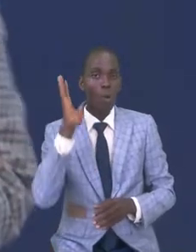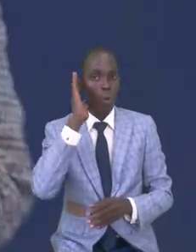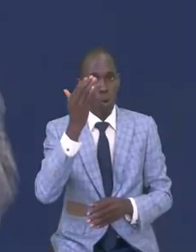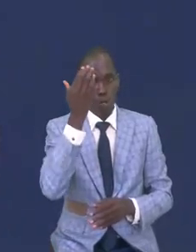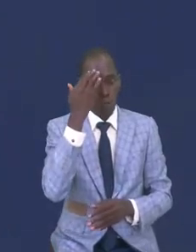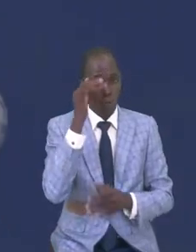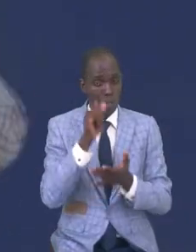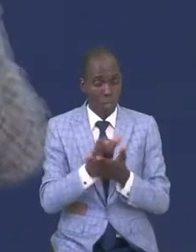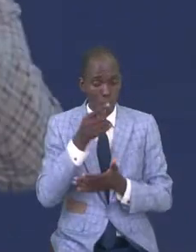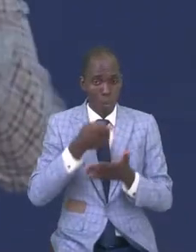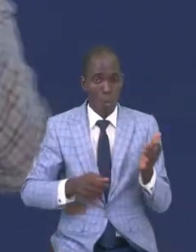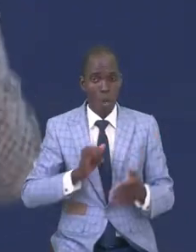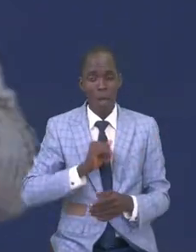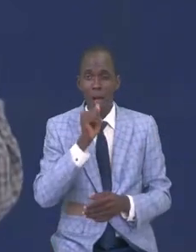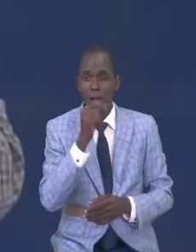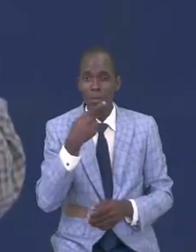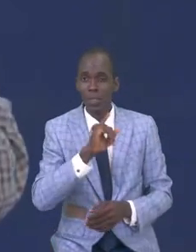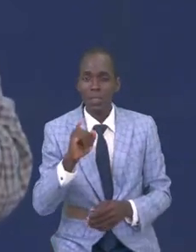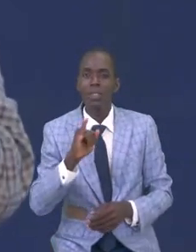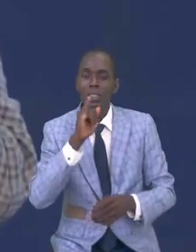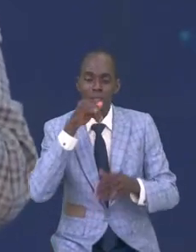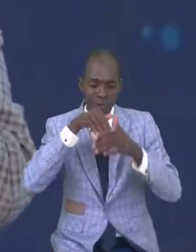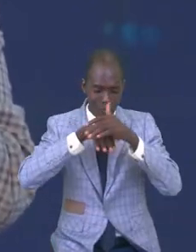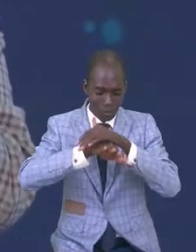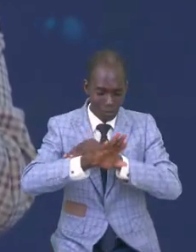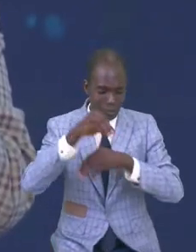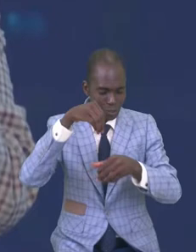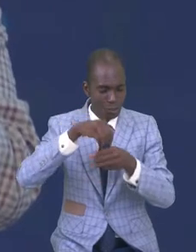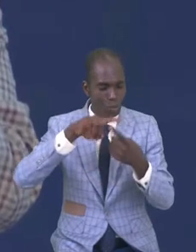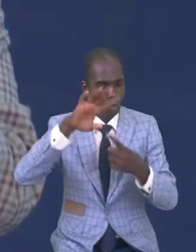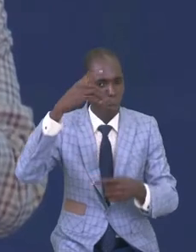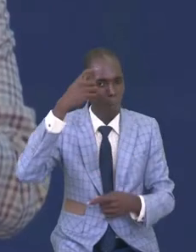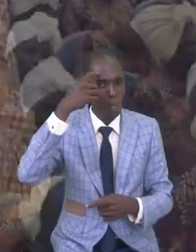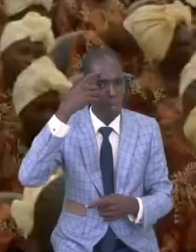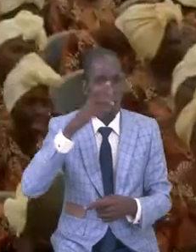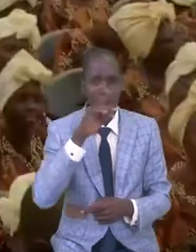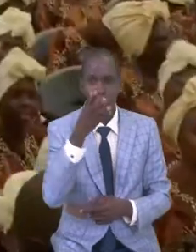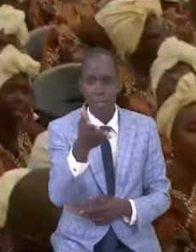saying is sinking in to you there. Are you there?